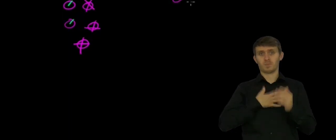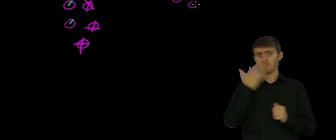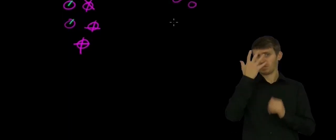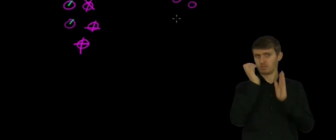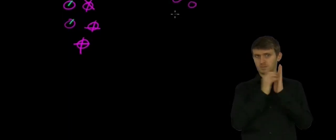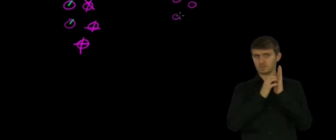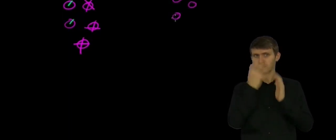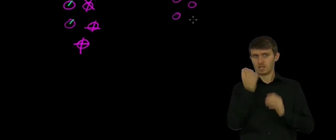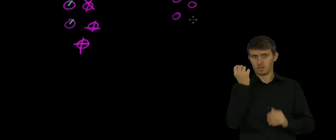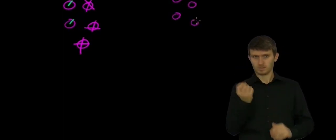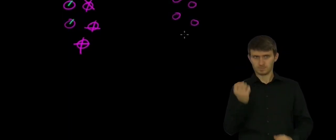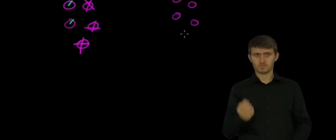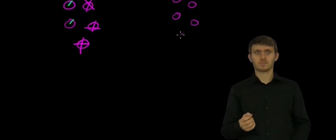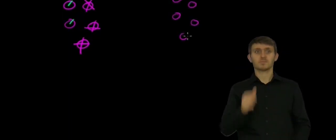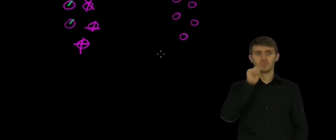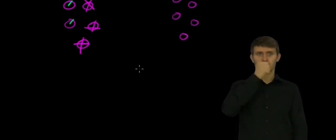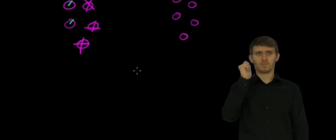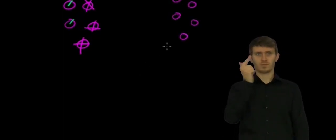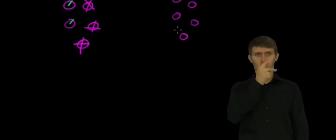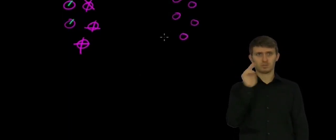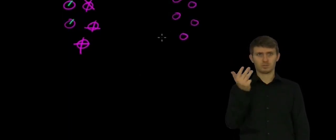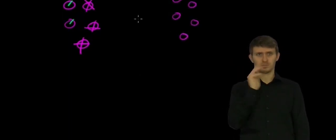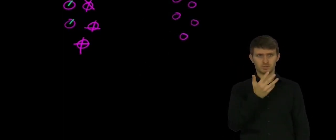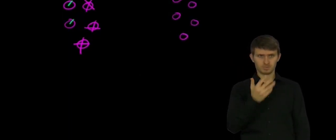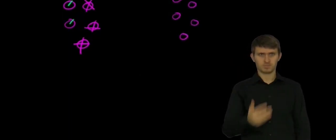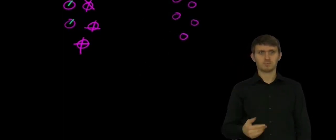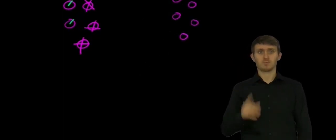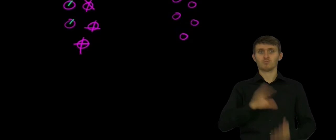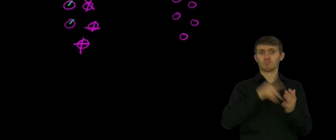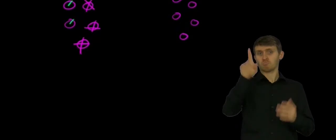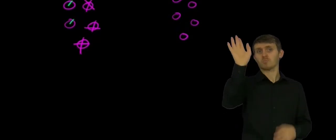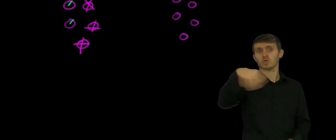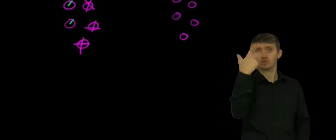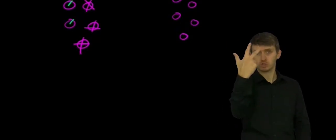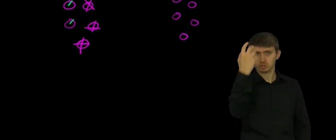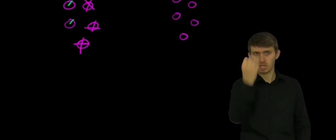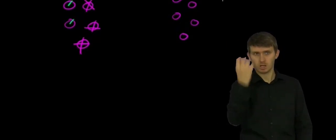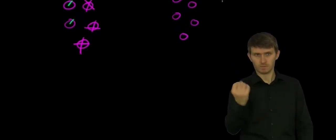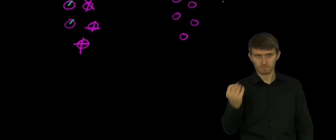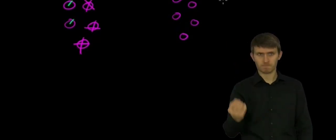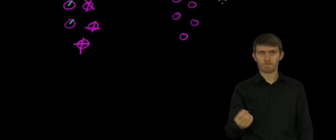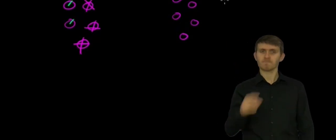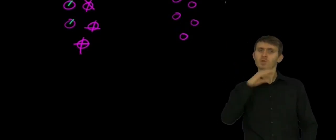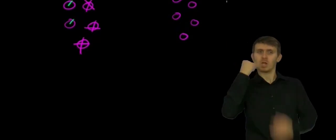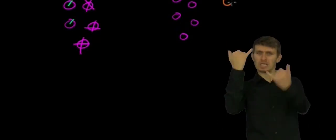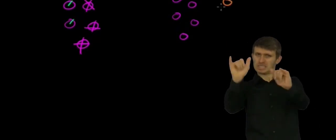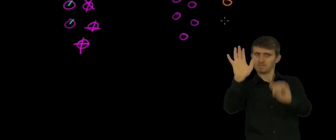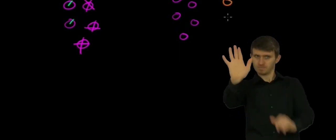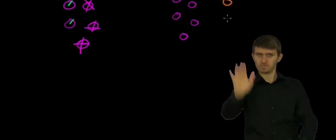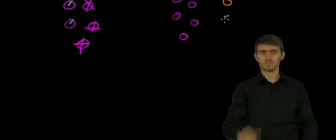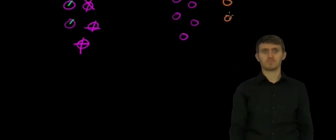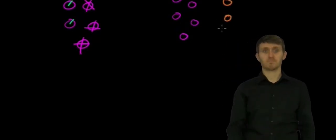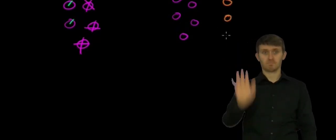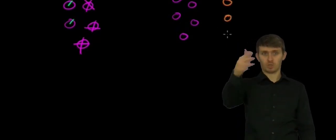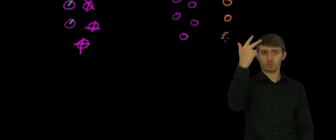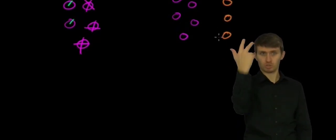berries. 1, 2, 3, 4, 5. And let's say that you have 3 berries. Yours is a slightly different color.